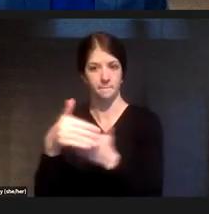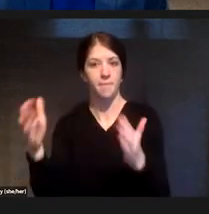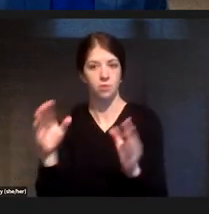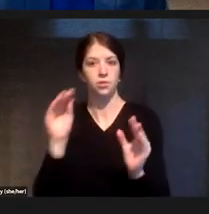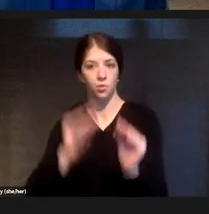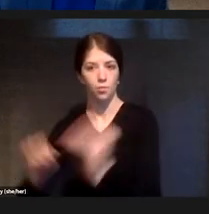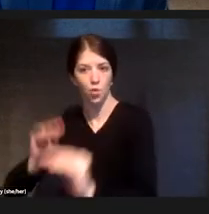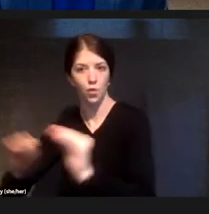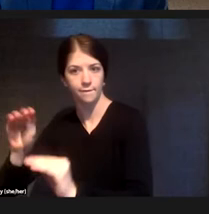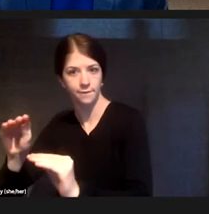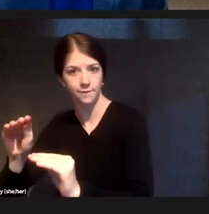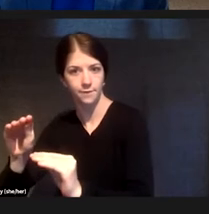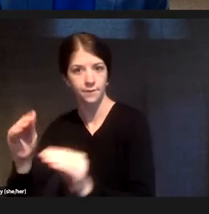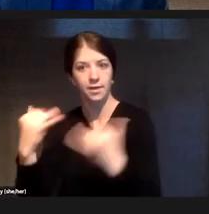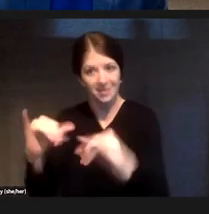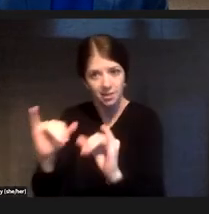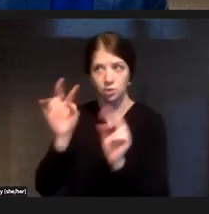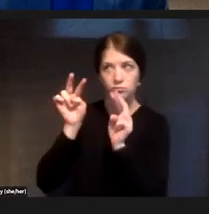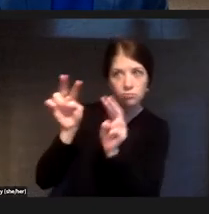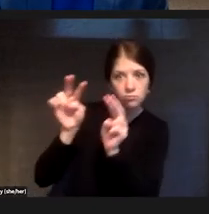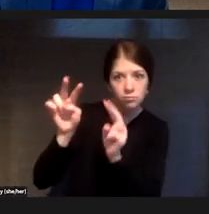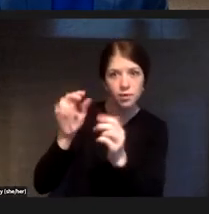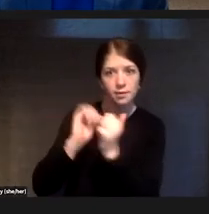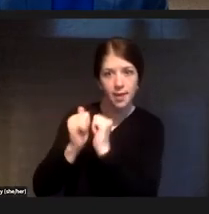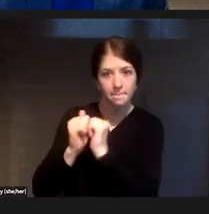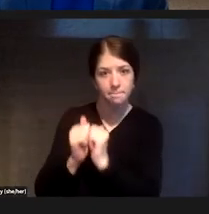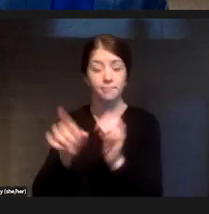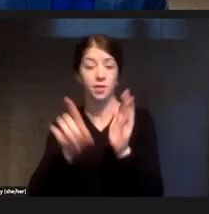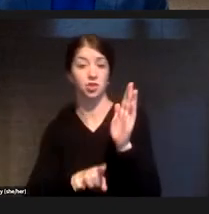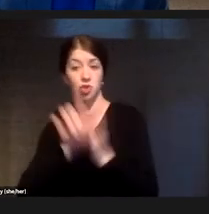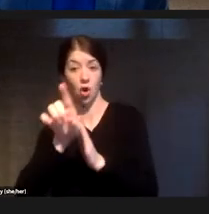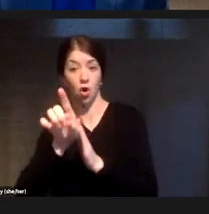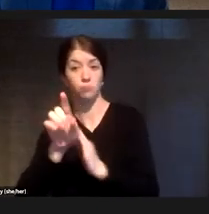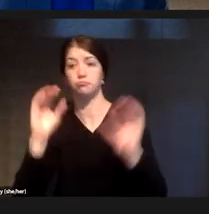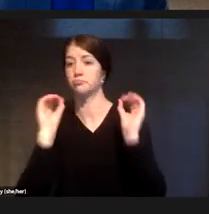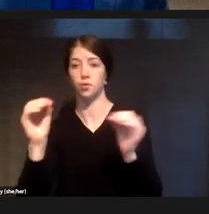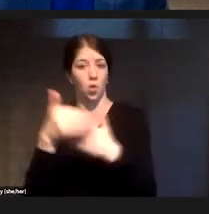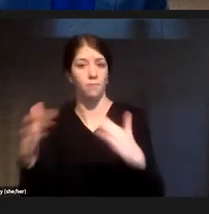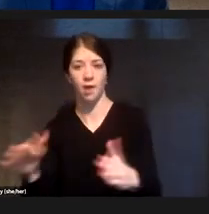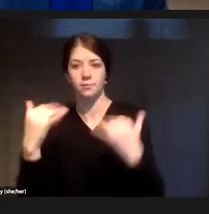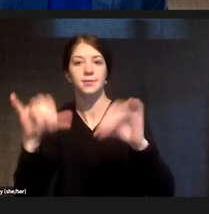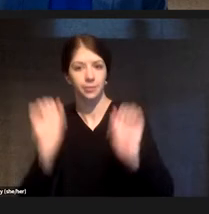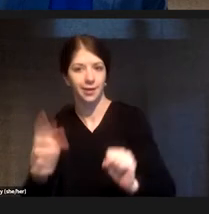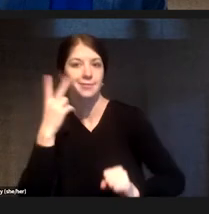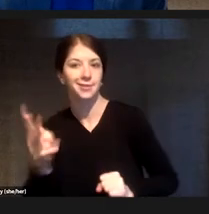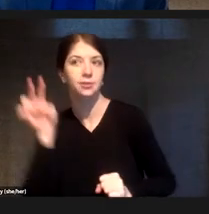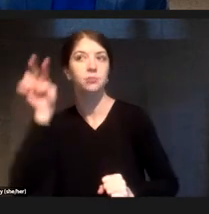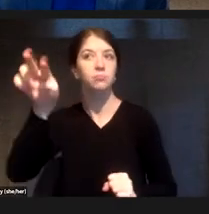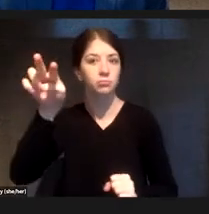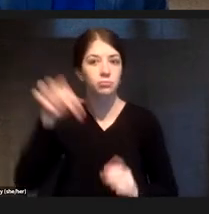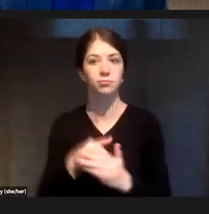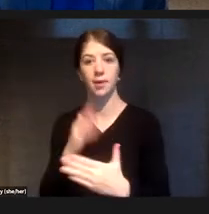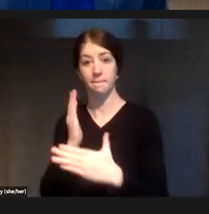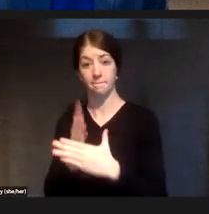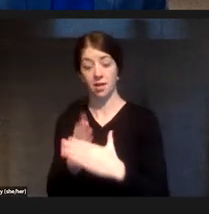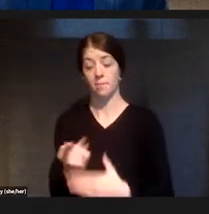boxes have been moved such that the tall individual is no longer on any box and he can see. That medium individual is still on one